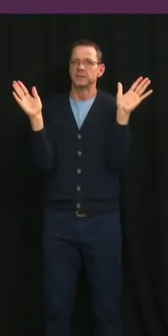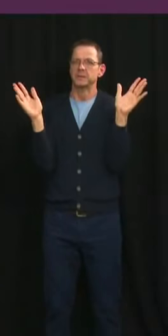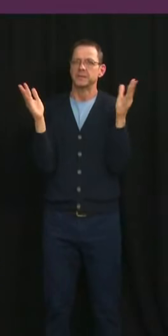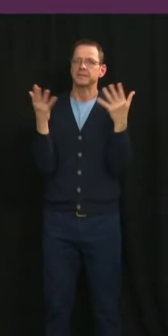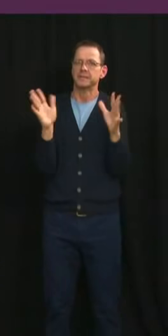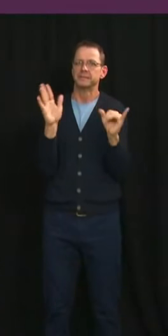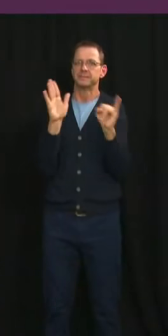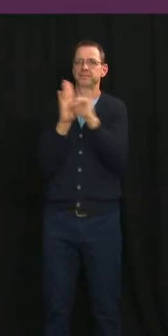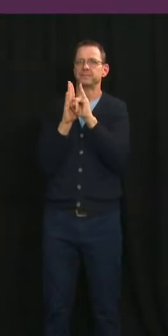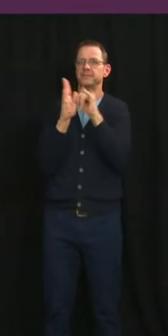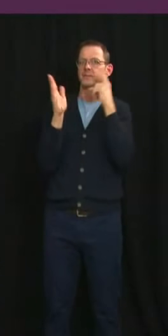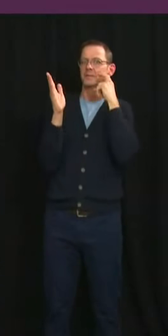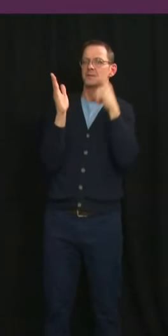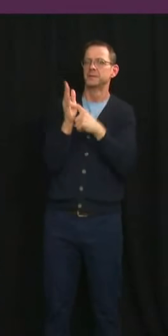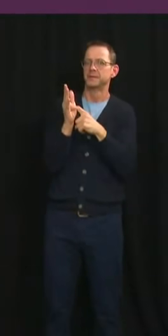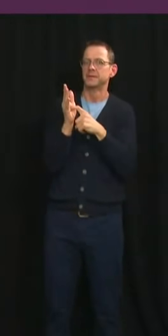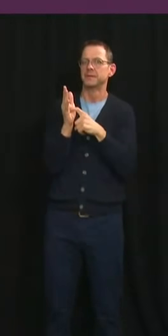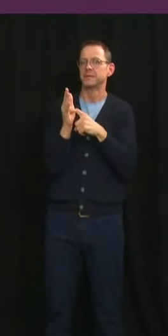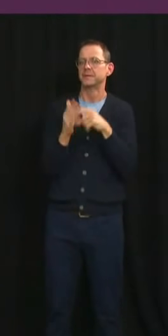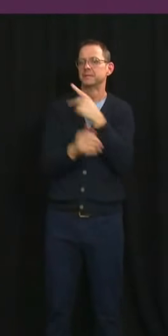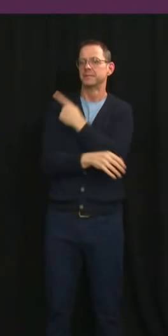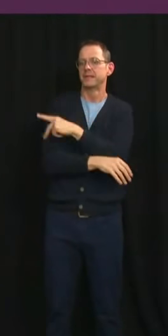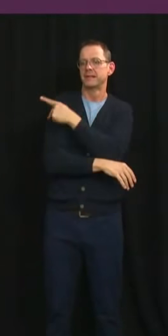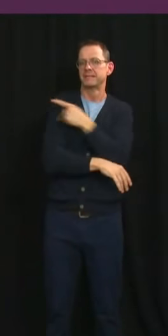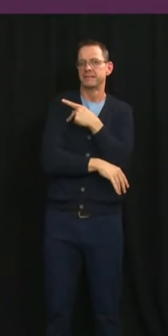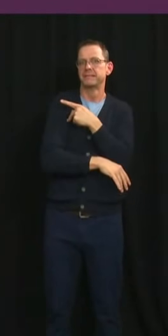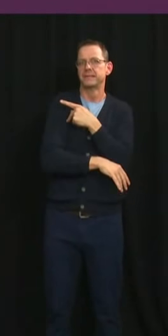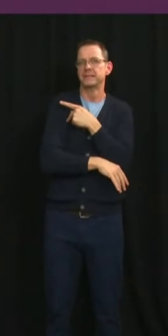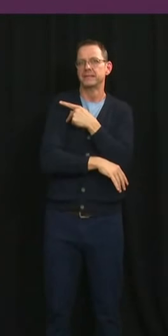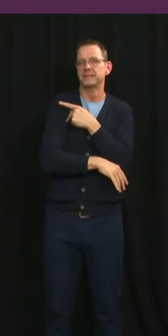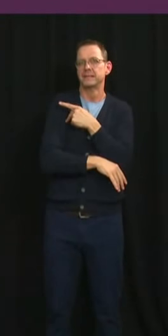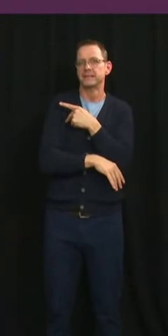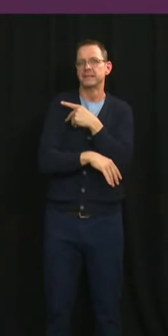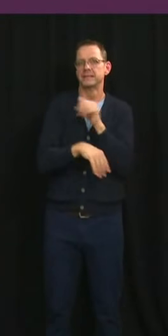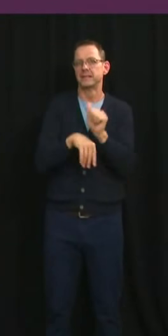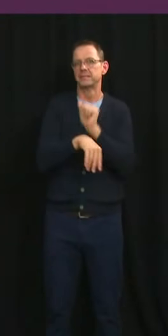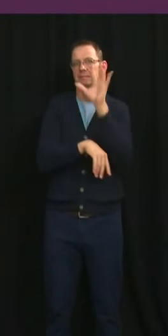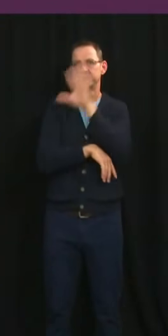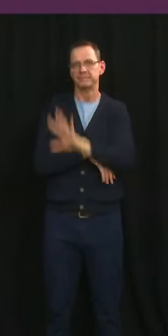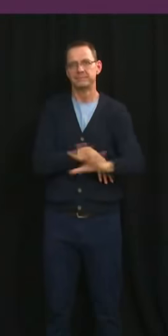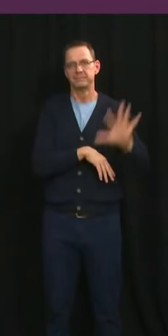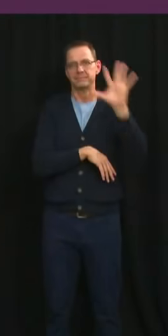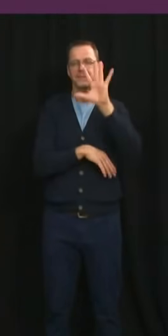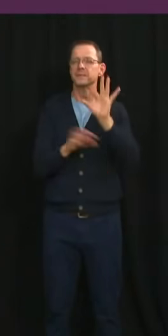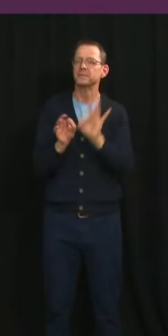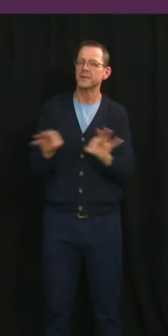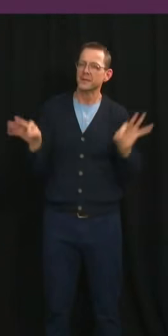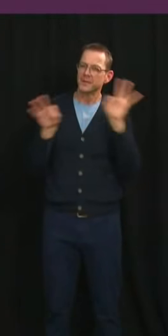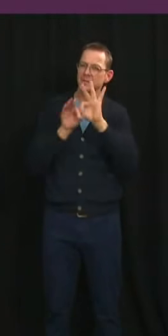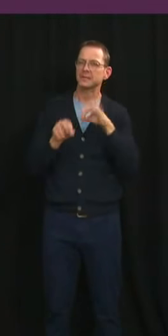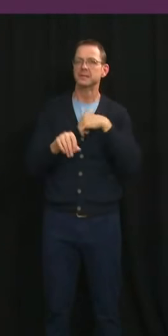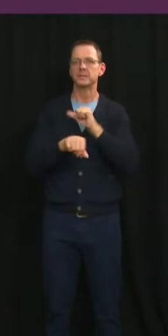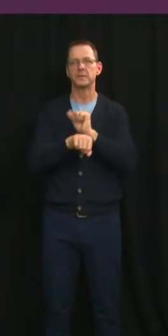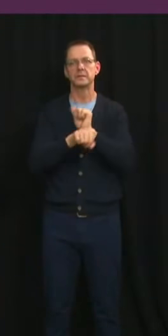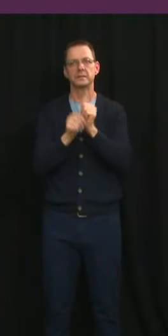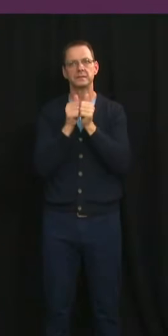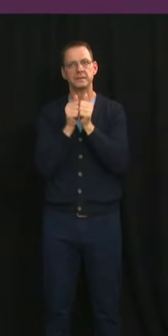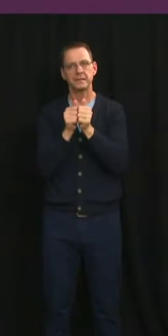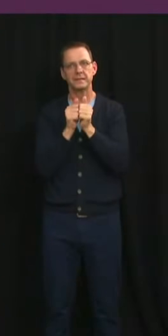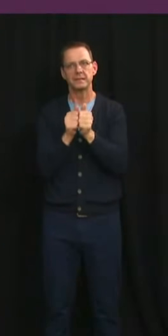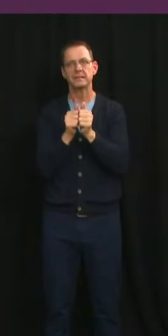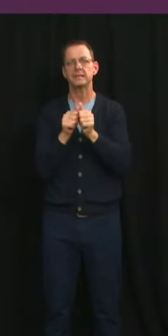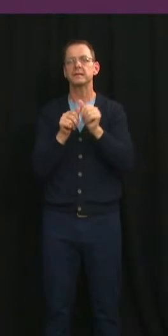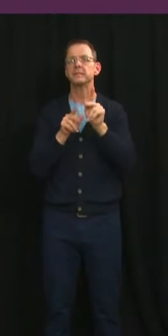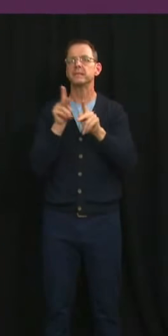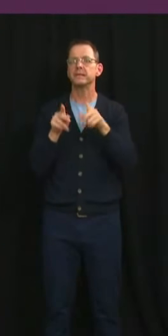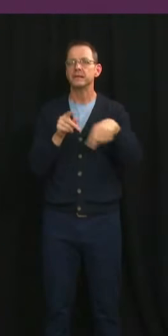province. But as we always do, we work closely with those individuals who have been deemed close contacts, those who are cases,